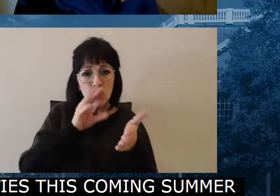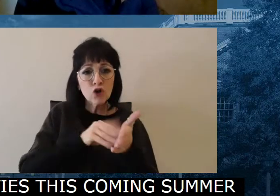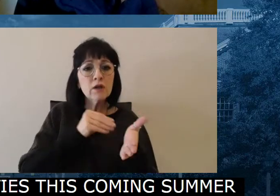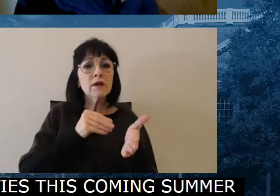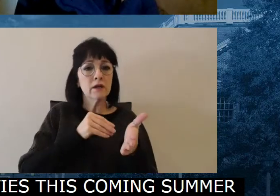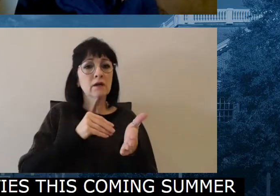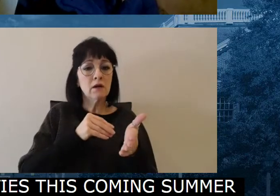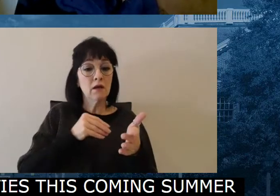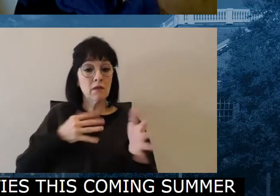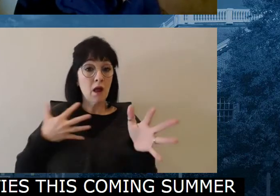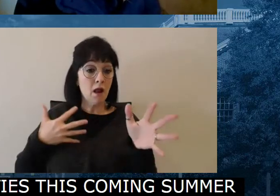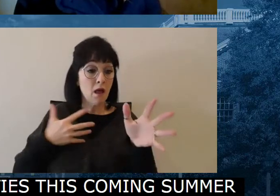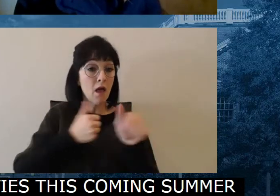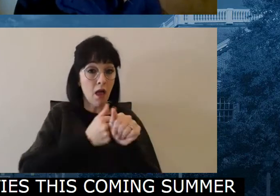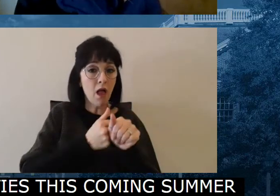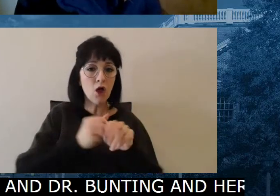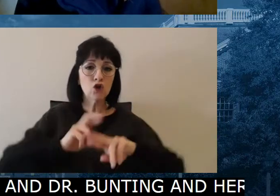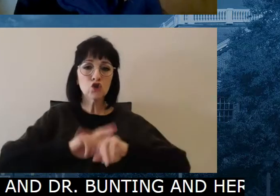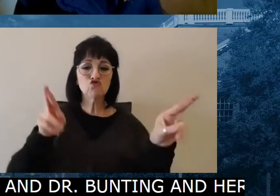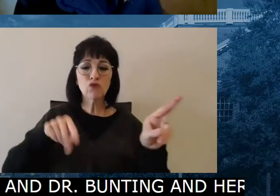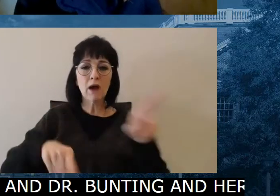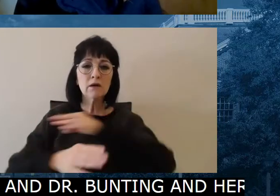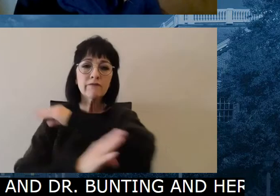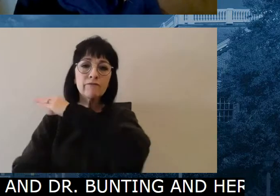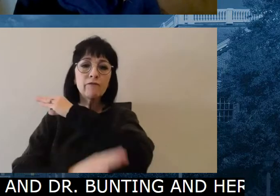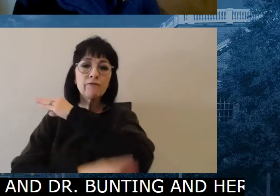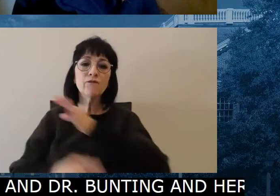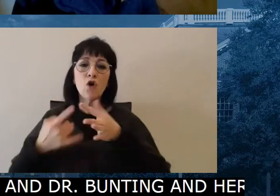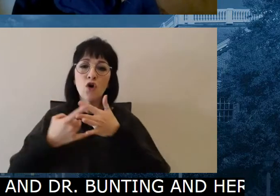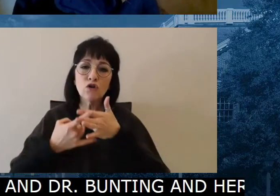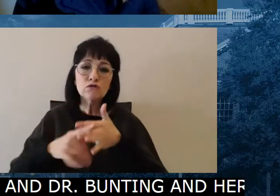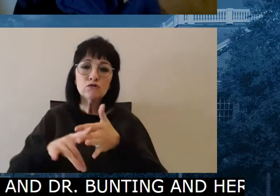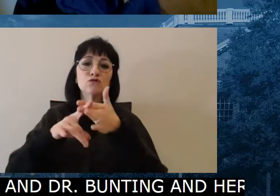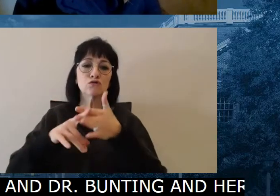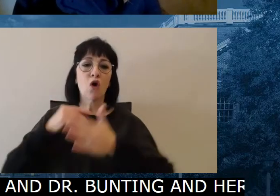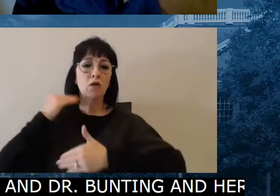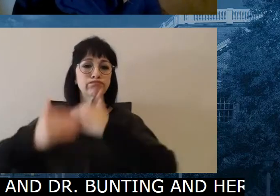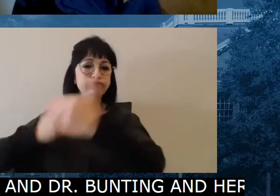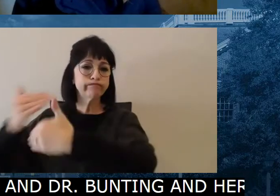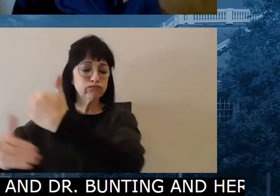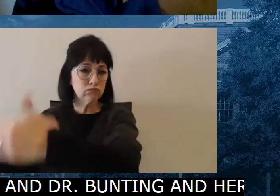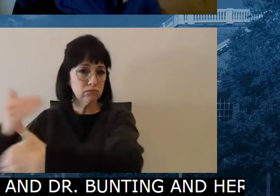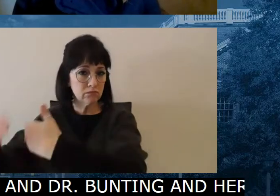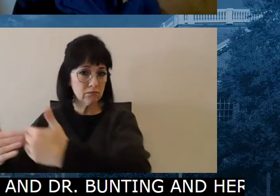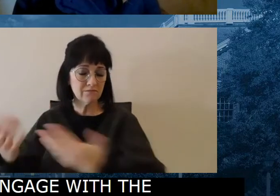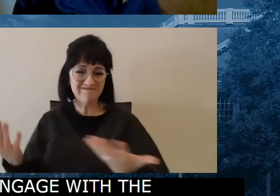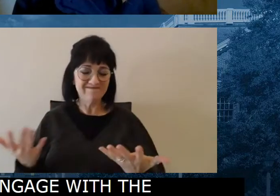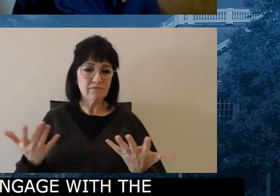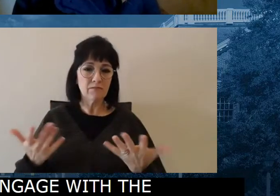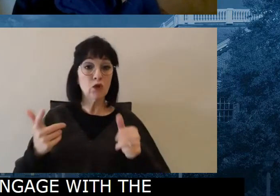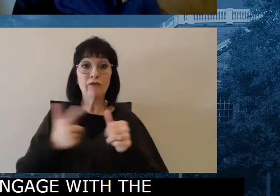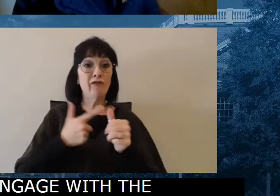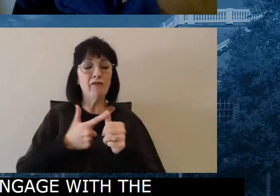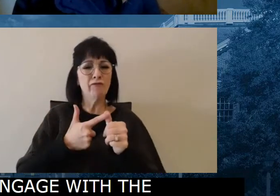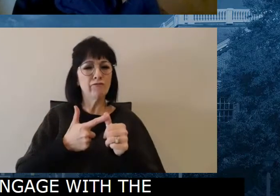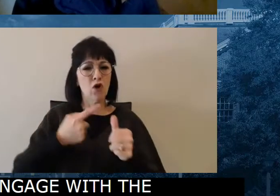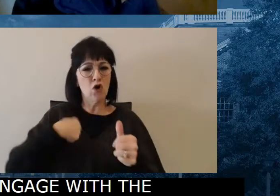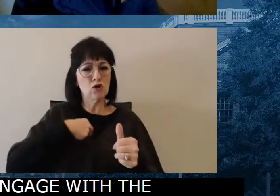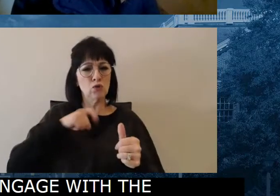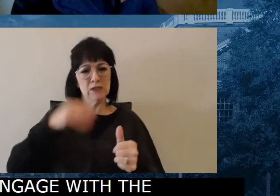with the districts on first determining how to do that assessment, and then figuring out how to